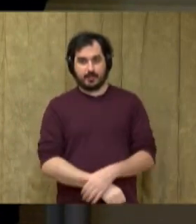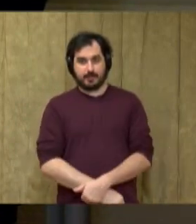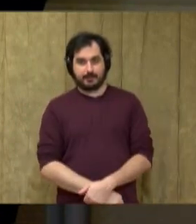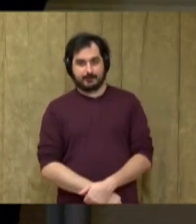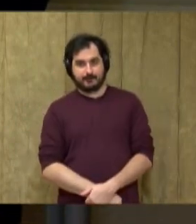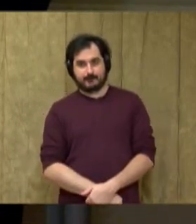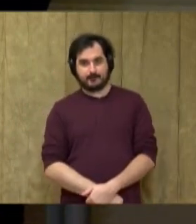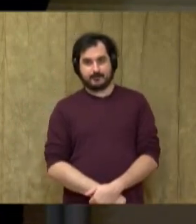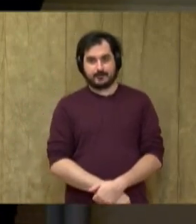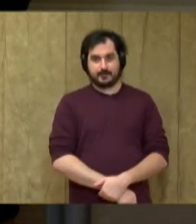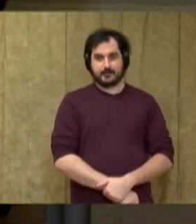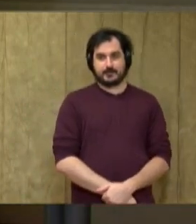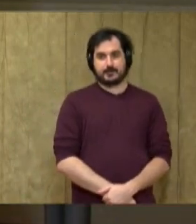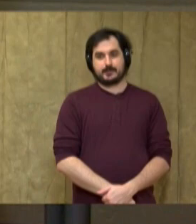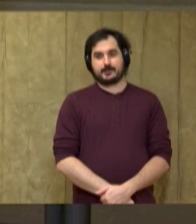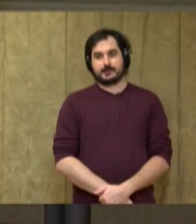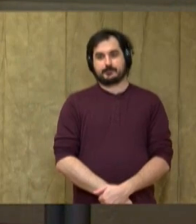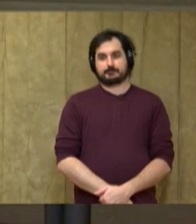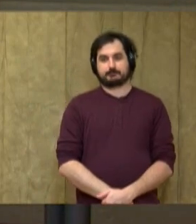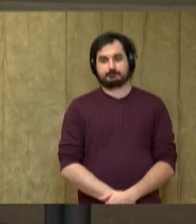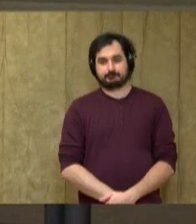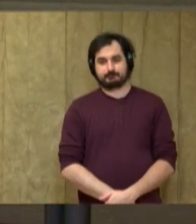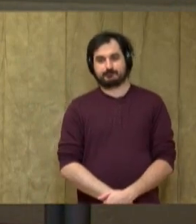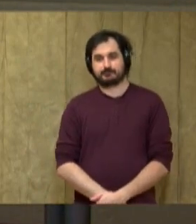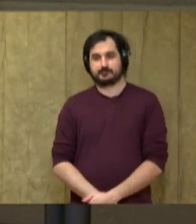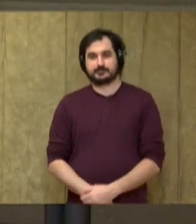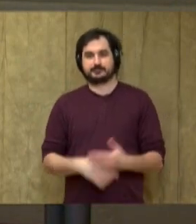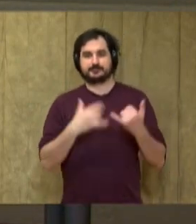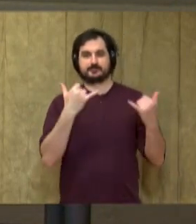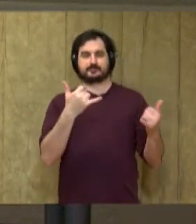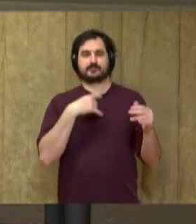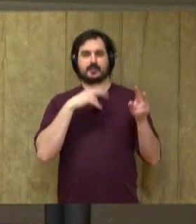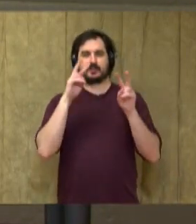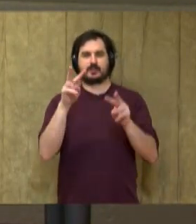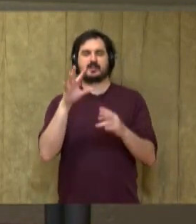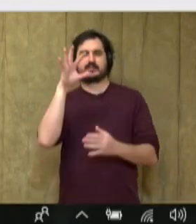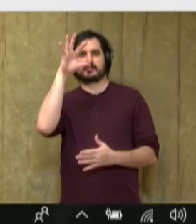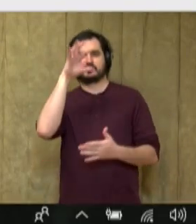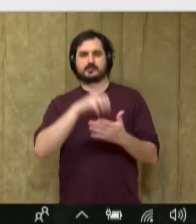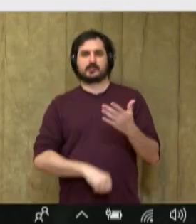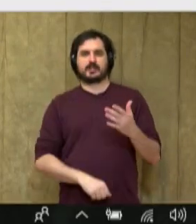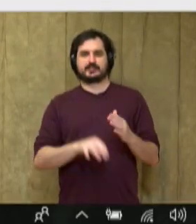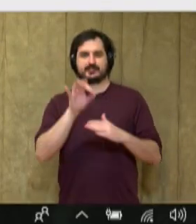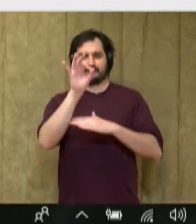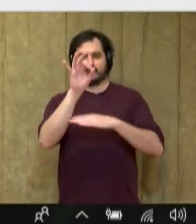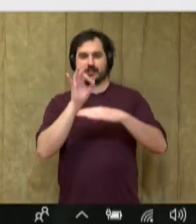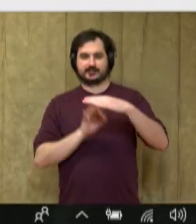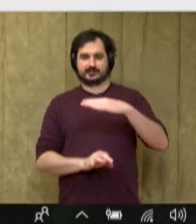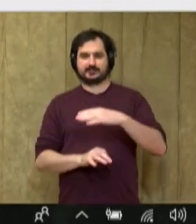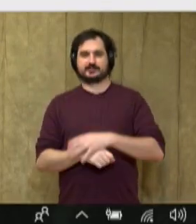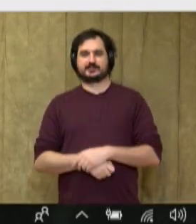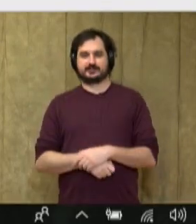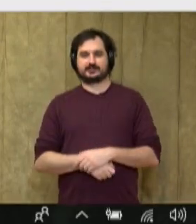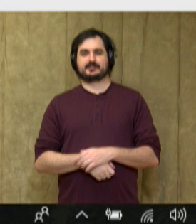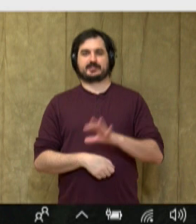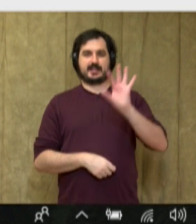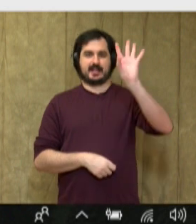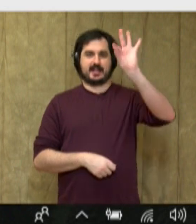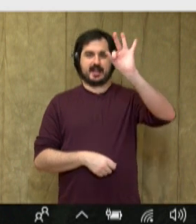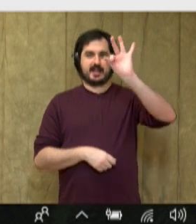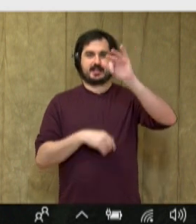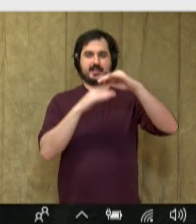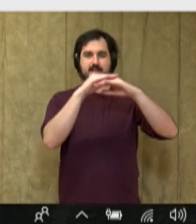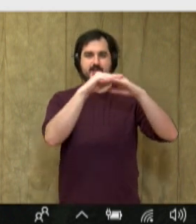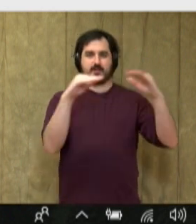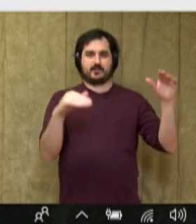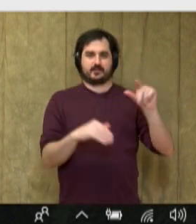Do we? Yeah. Okay. All right, so now we're going to look at subtracting fractions. So I have